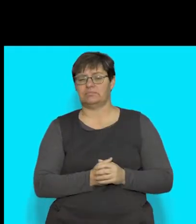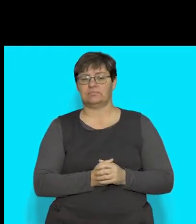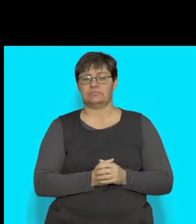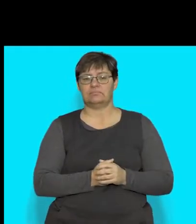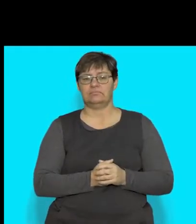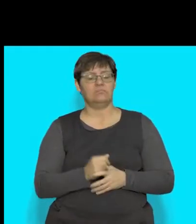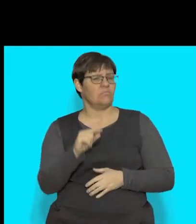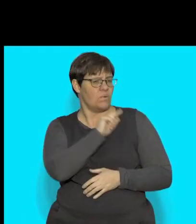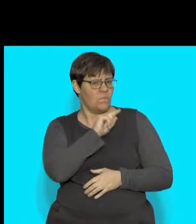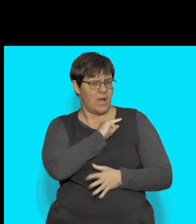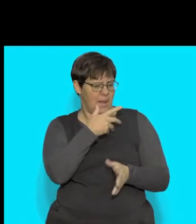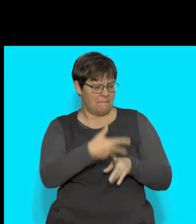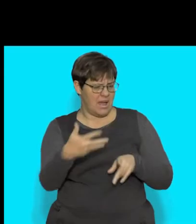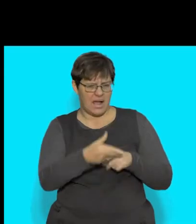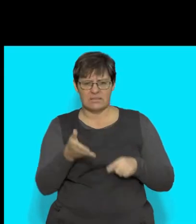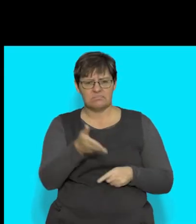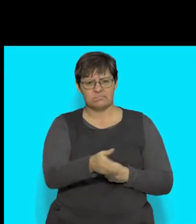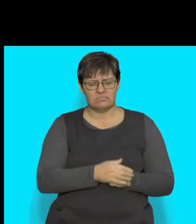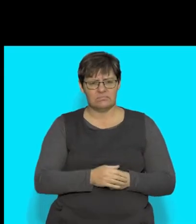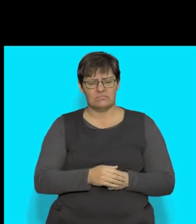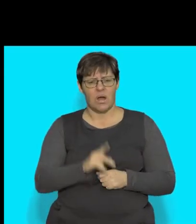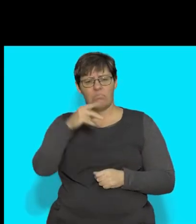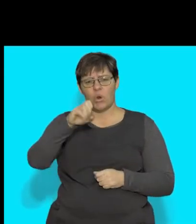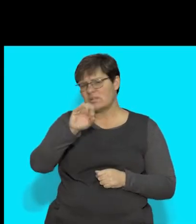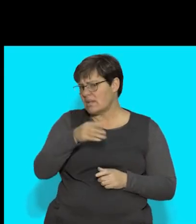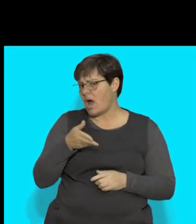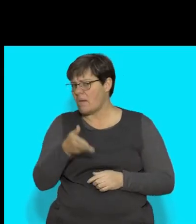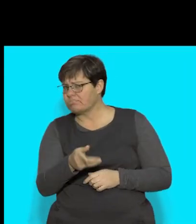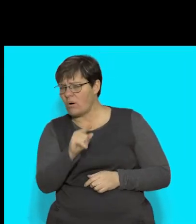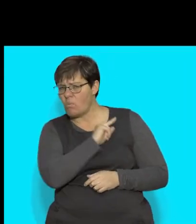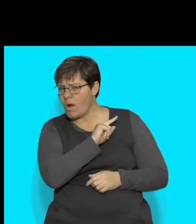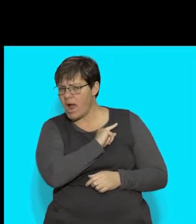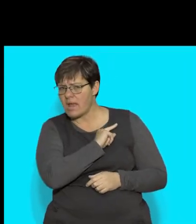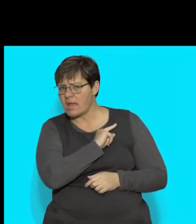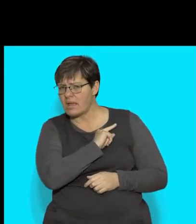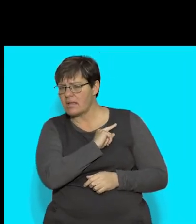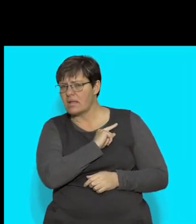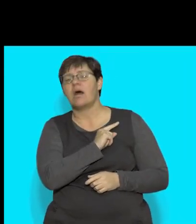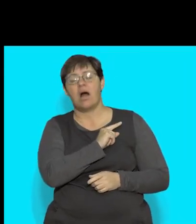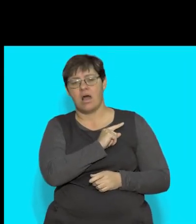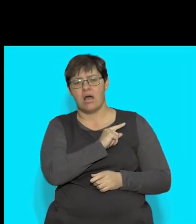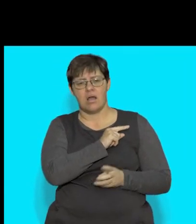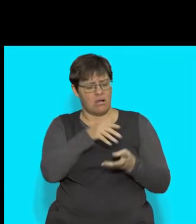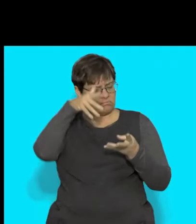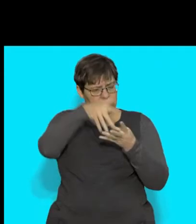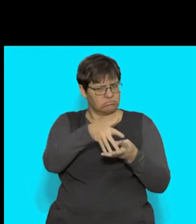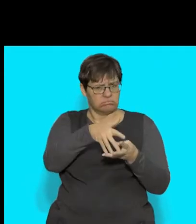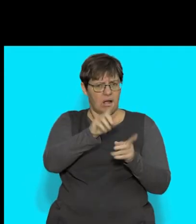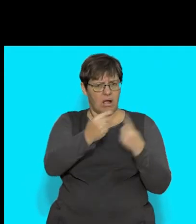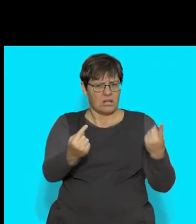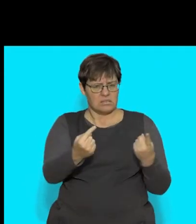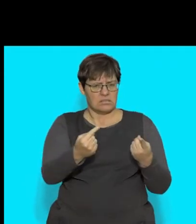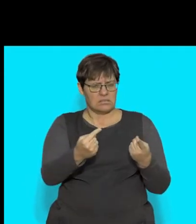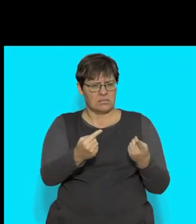an indication that something is wrong, right? Why would there be blood? Why would there be proteins? Because